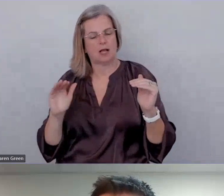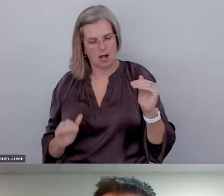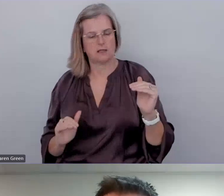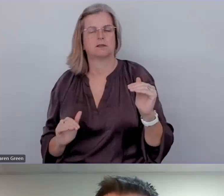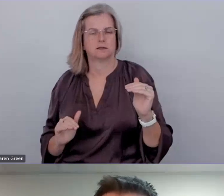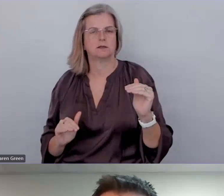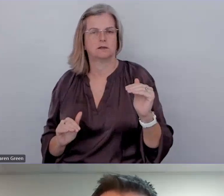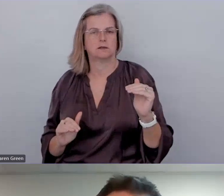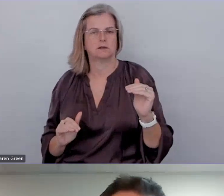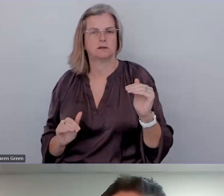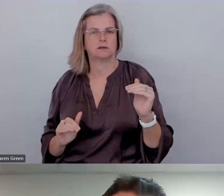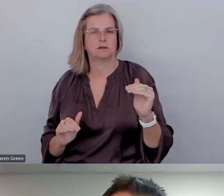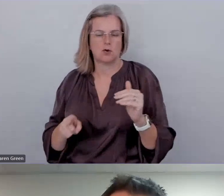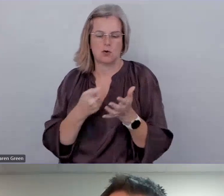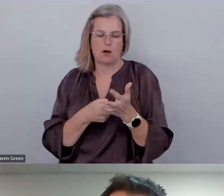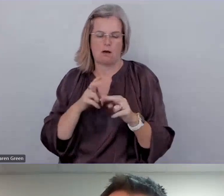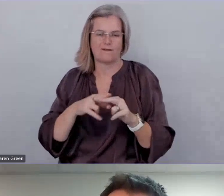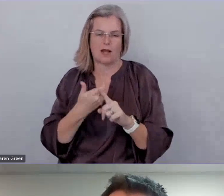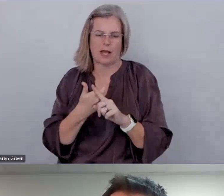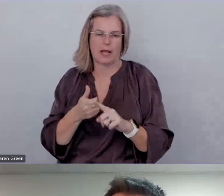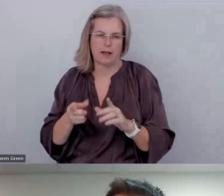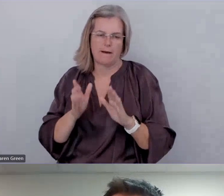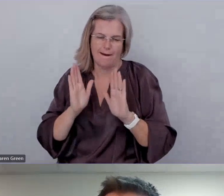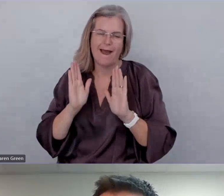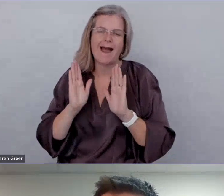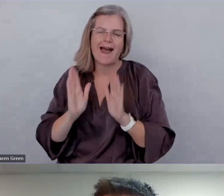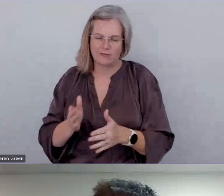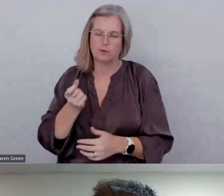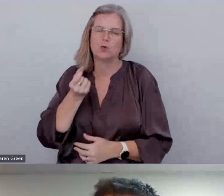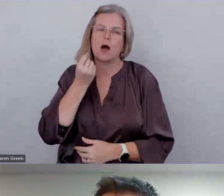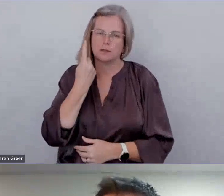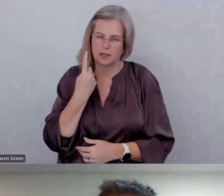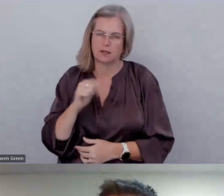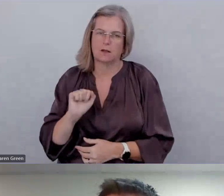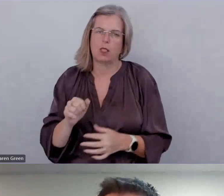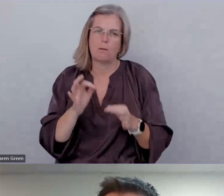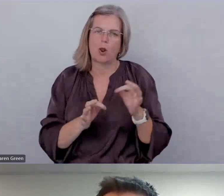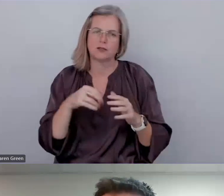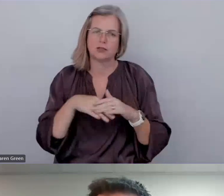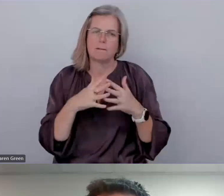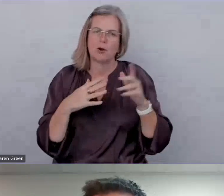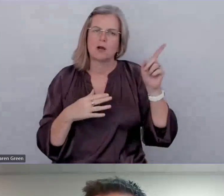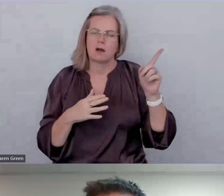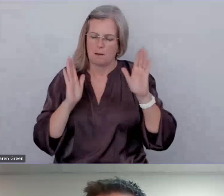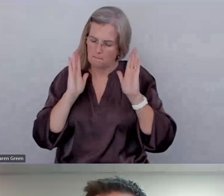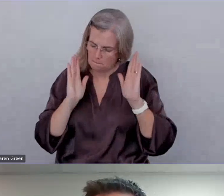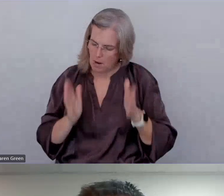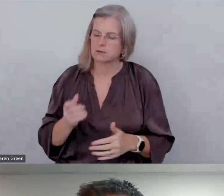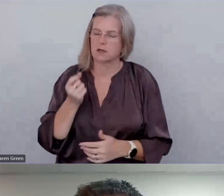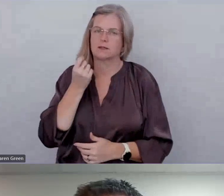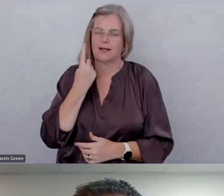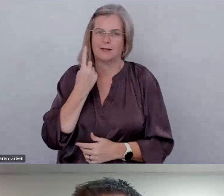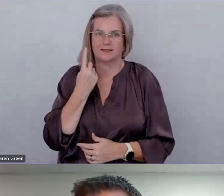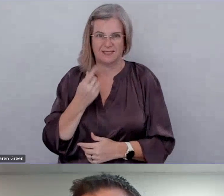right? And it's something that has been proven since the 1700s, and we cannot let